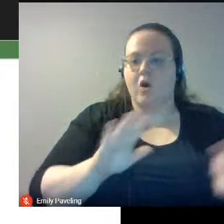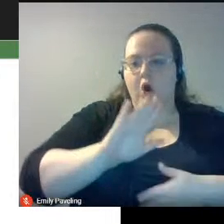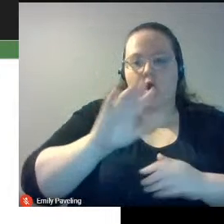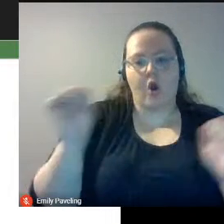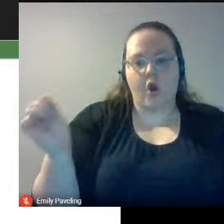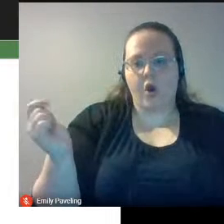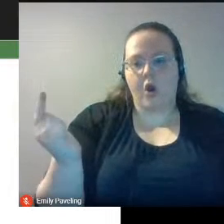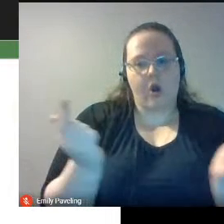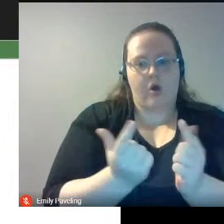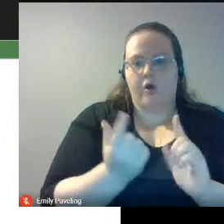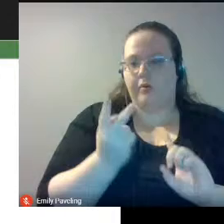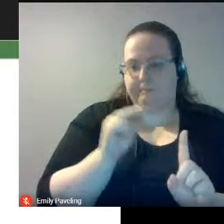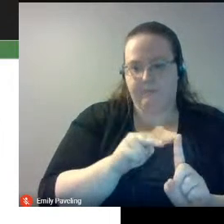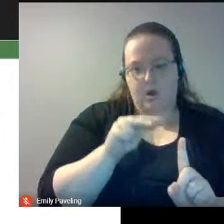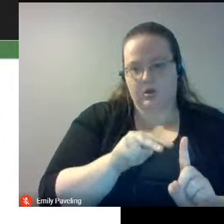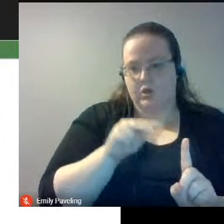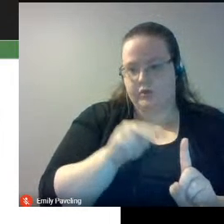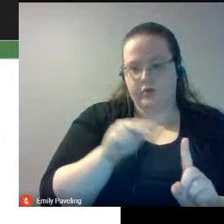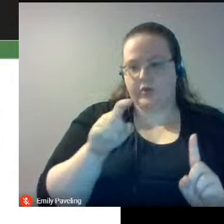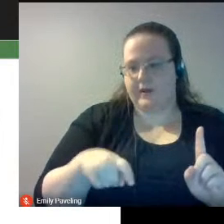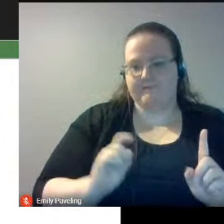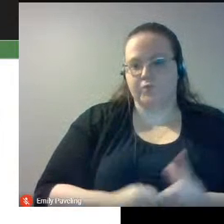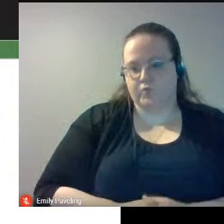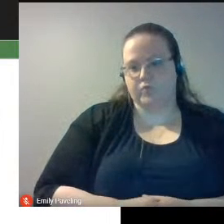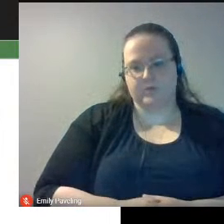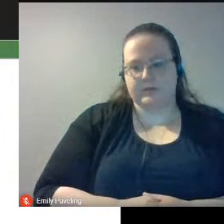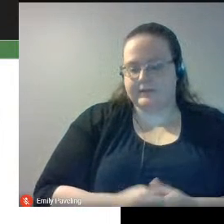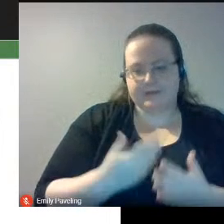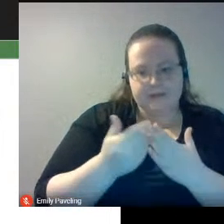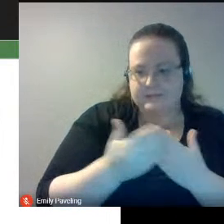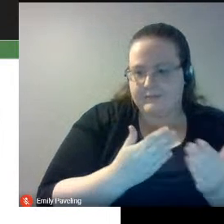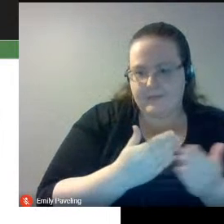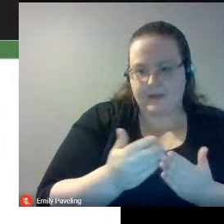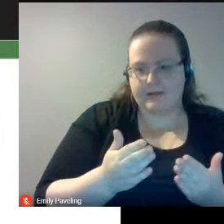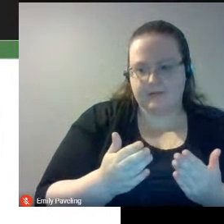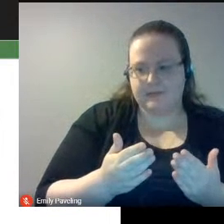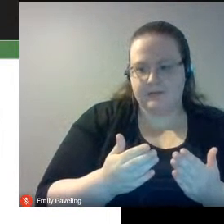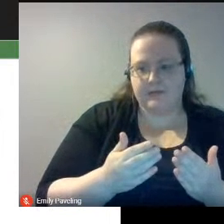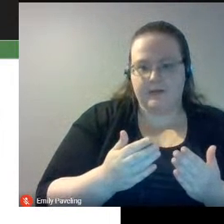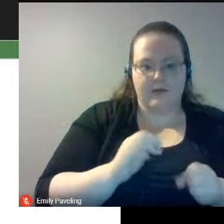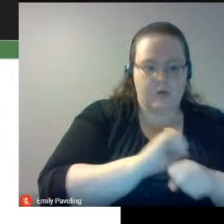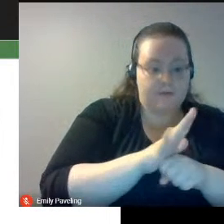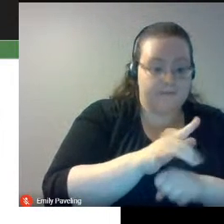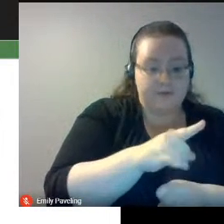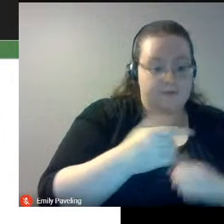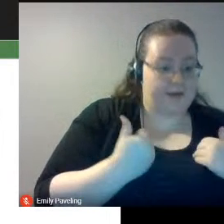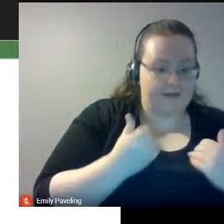staff, regardless of whether a case of COVID-19 has been identified at the school.